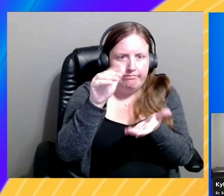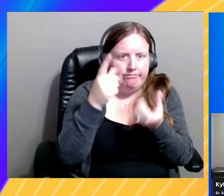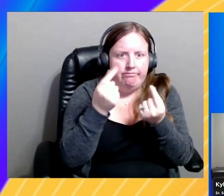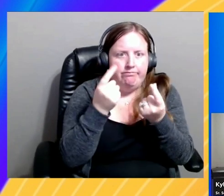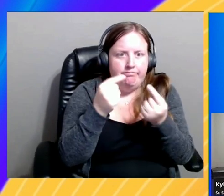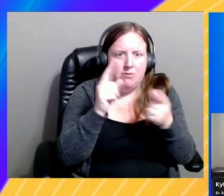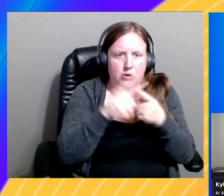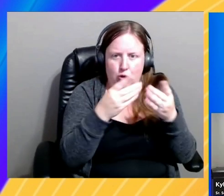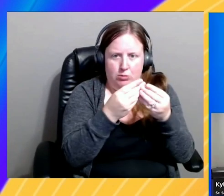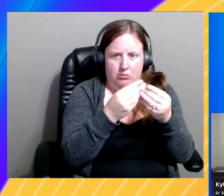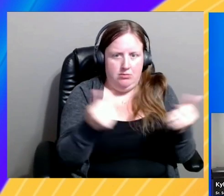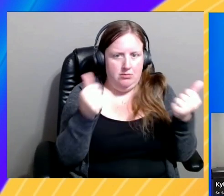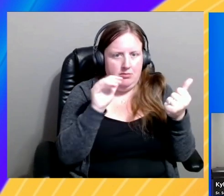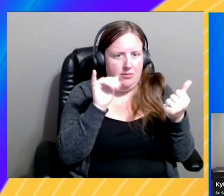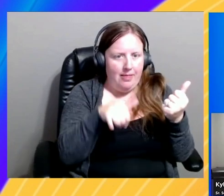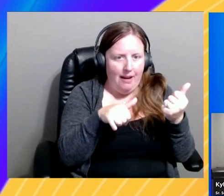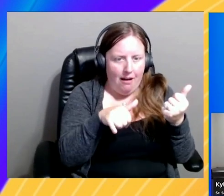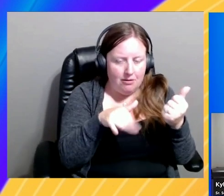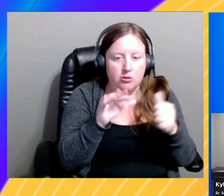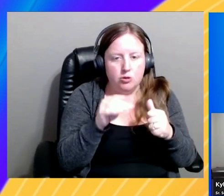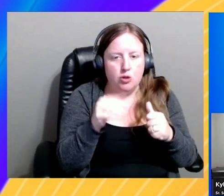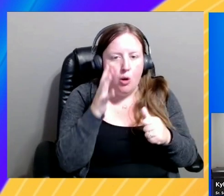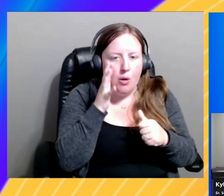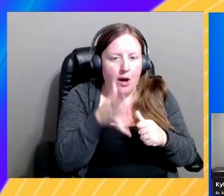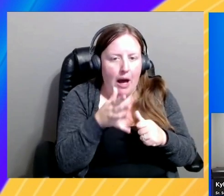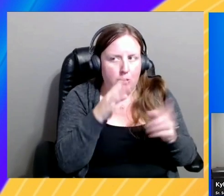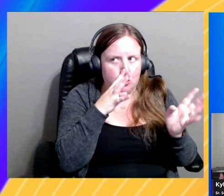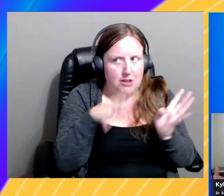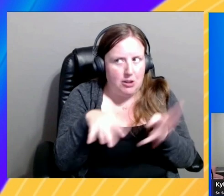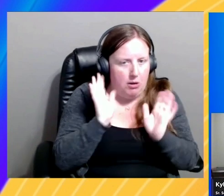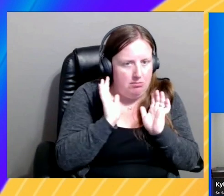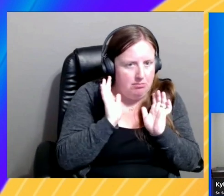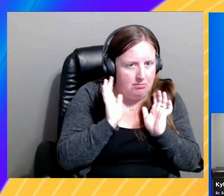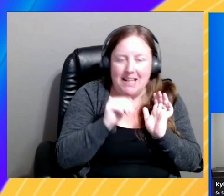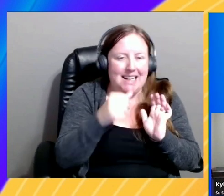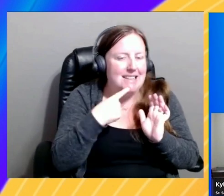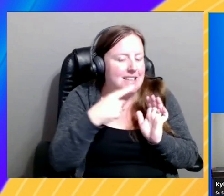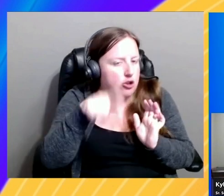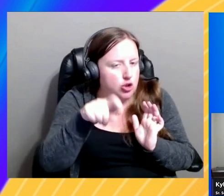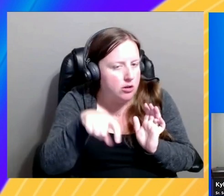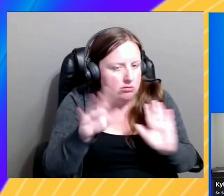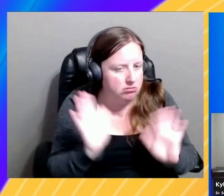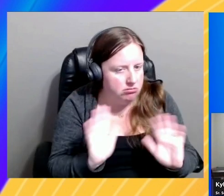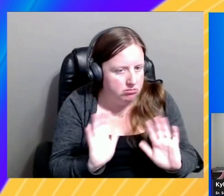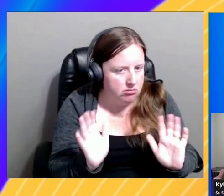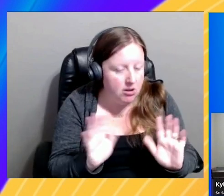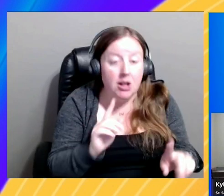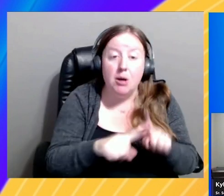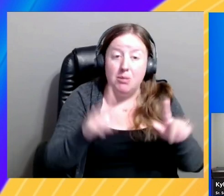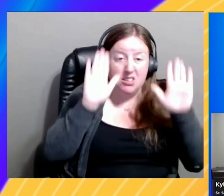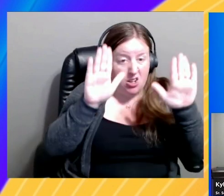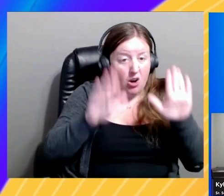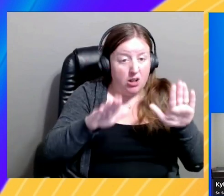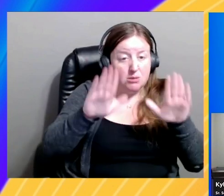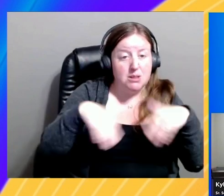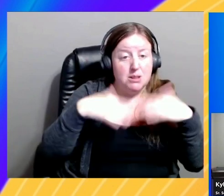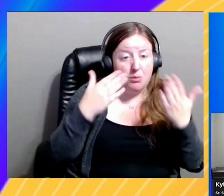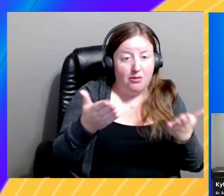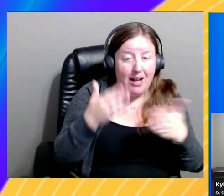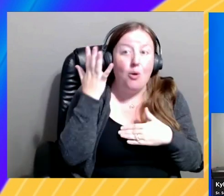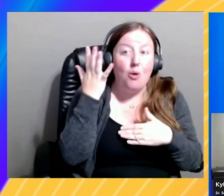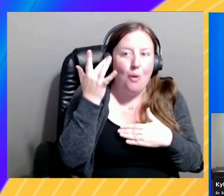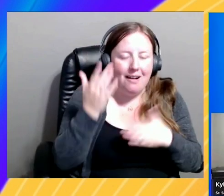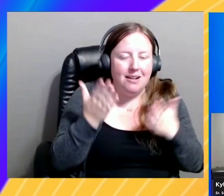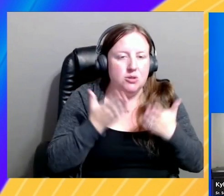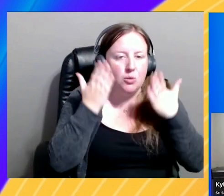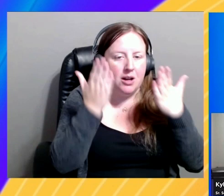this, so I'm just going to kind of ignore it. Not saying you Yeah. should, but that's awesome that it's providing why it's recommending it as